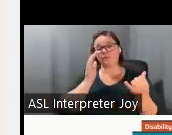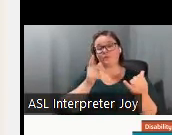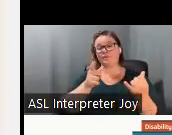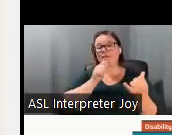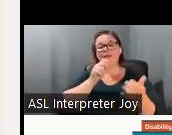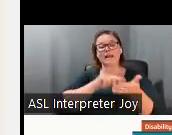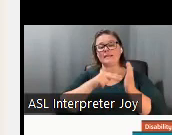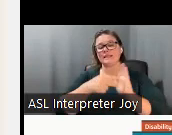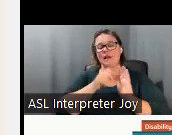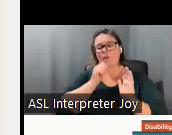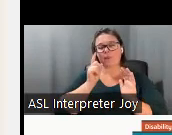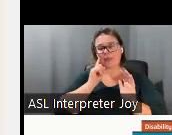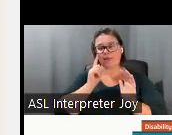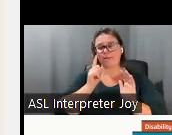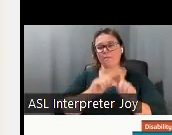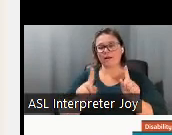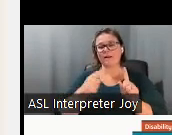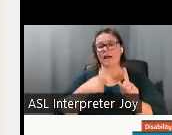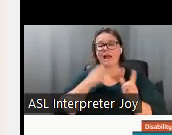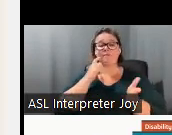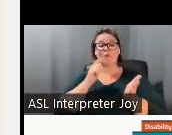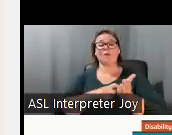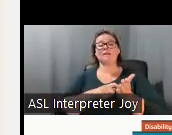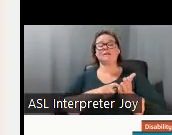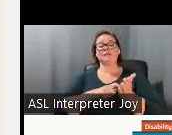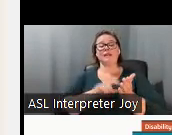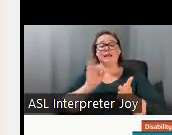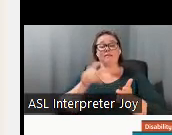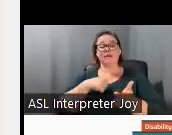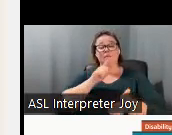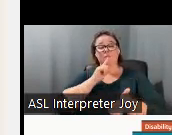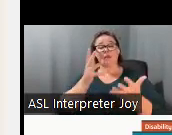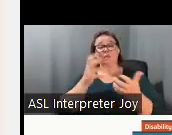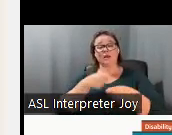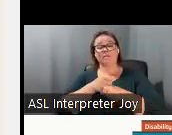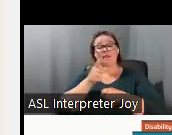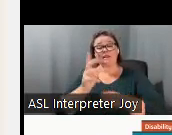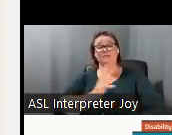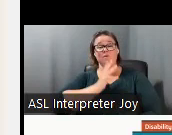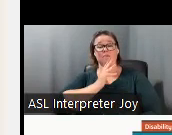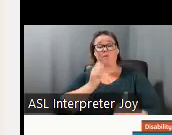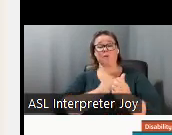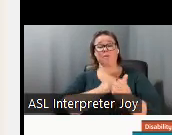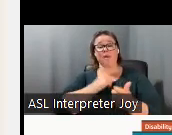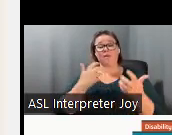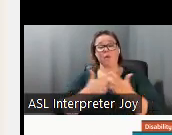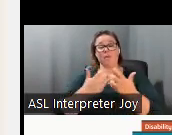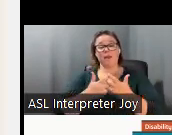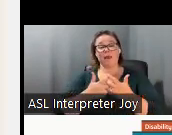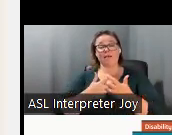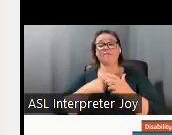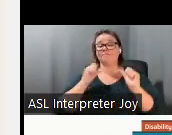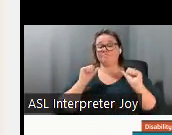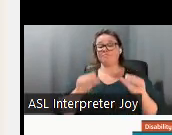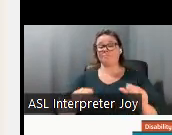I don't believe, but I've noted that if I really wanted to make this formal with my roommate, I could